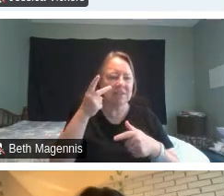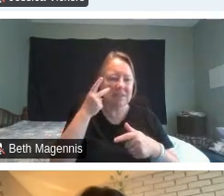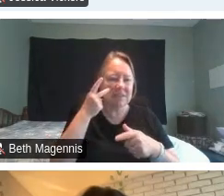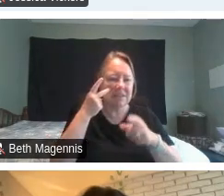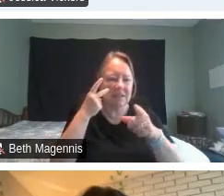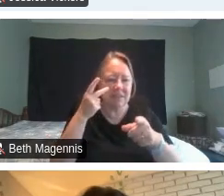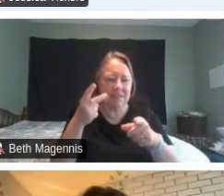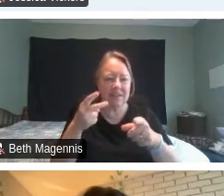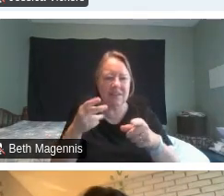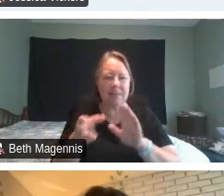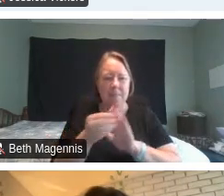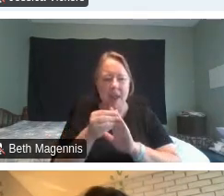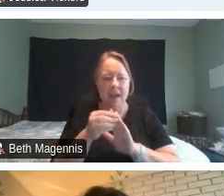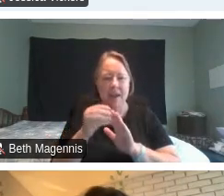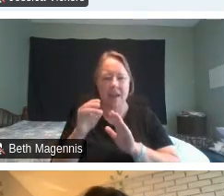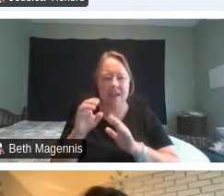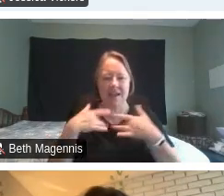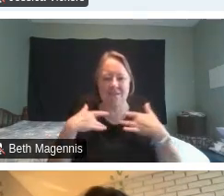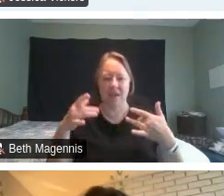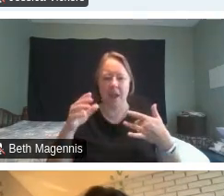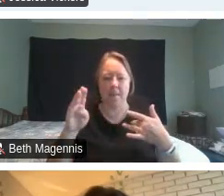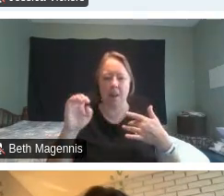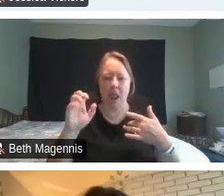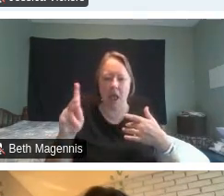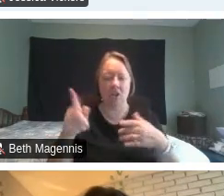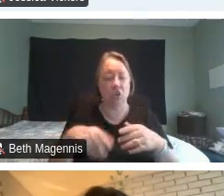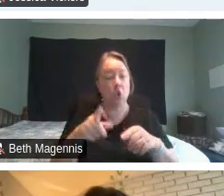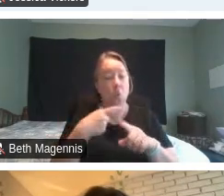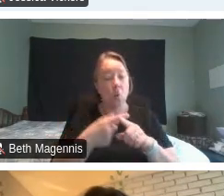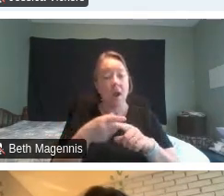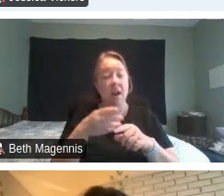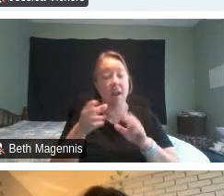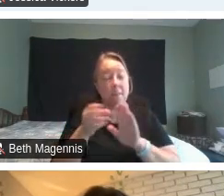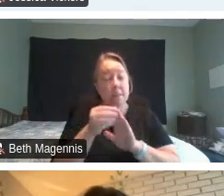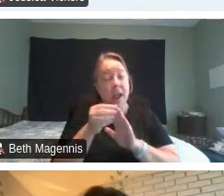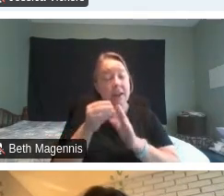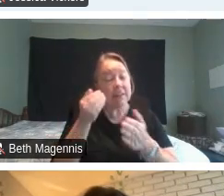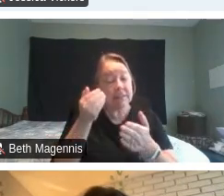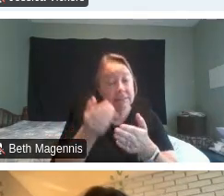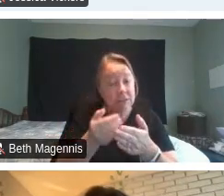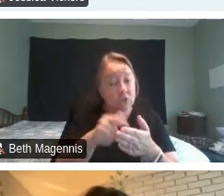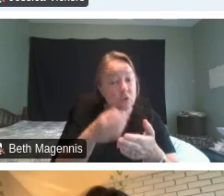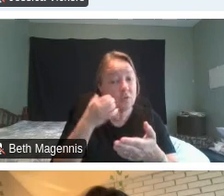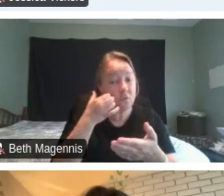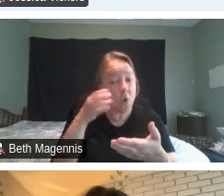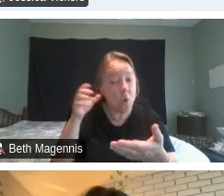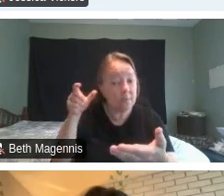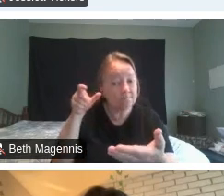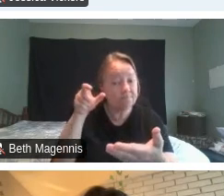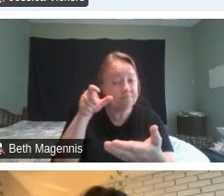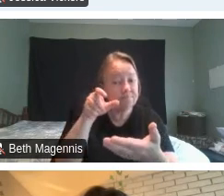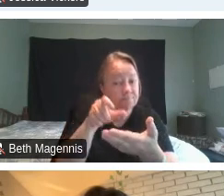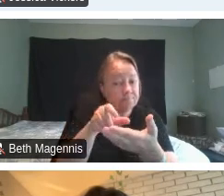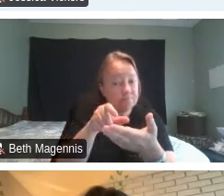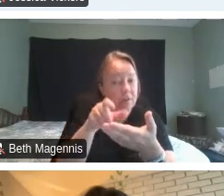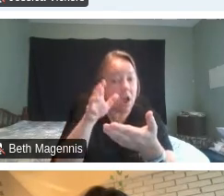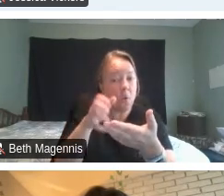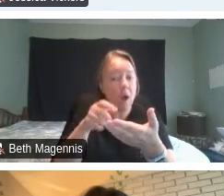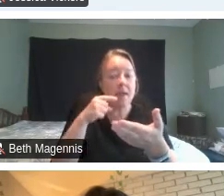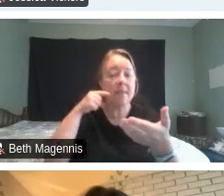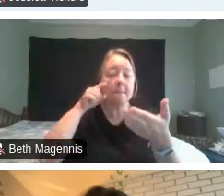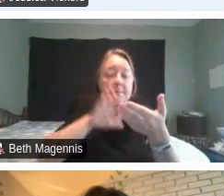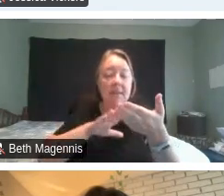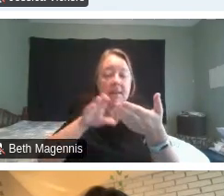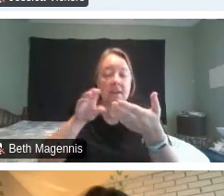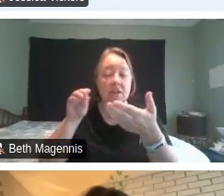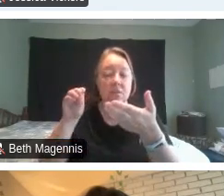here. And then you just start to add code underneath that. So when the magnet passes closely over the phone, I want the bee to move across the